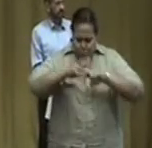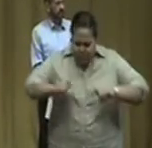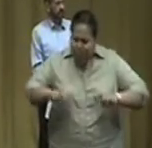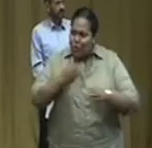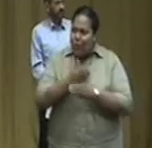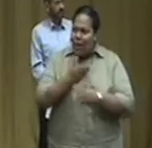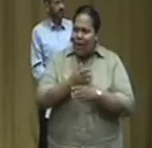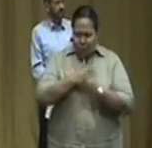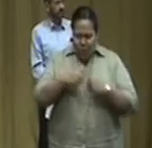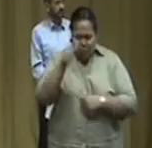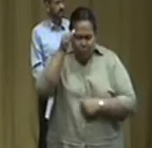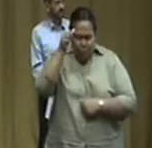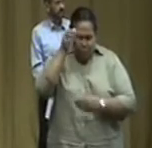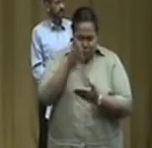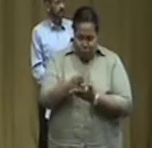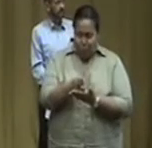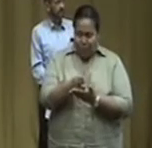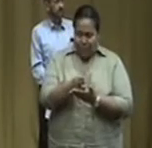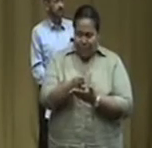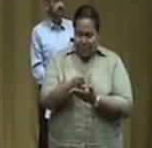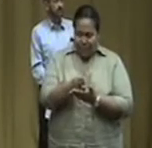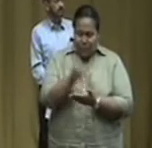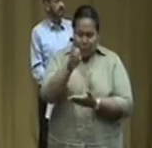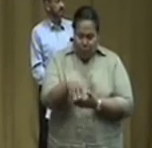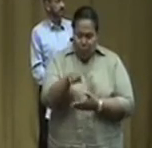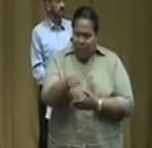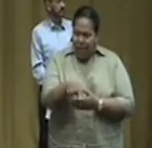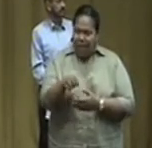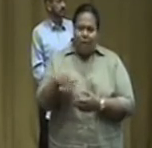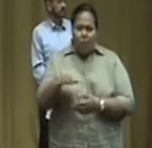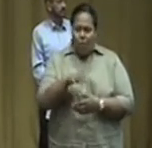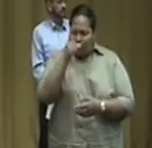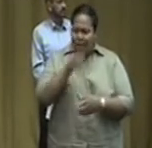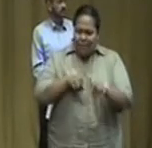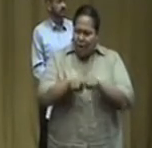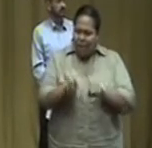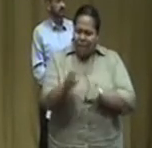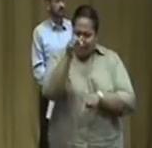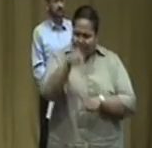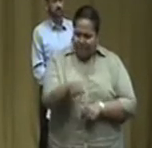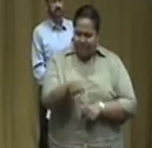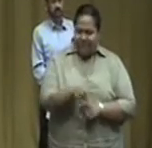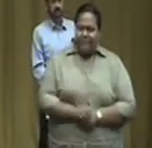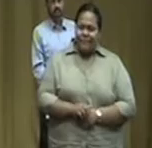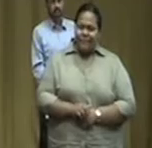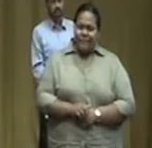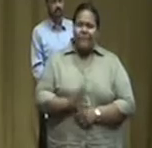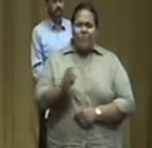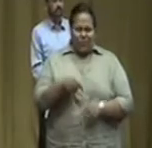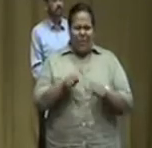and know about in terms of discerning high quality resources in support of learning. So that's kind of the